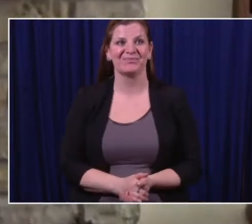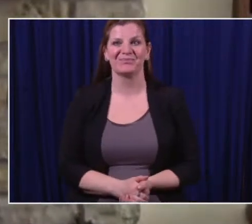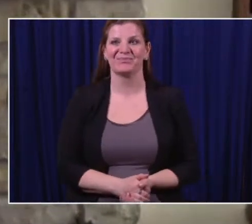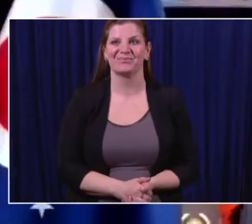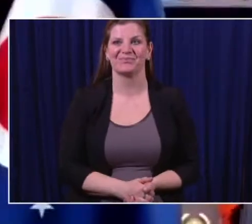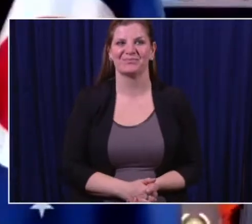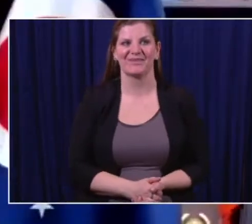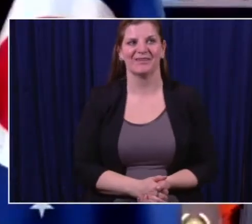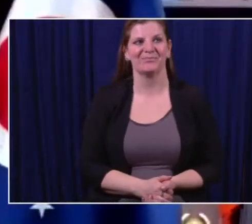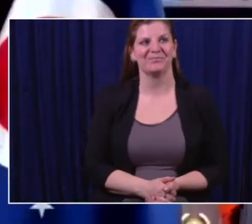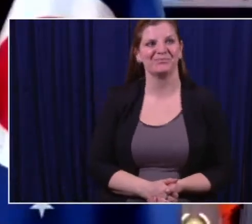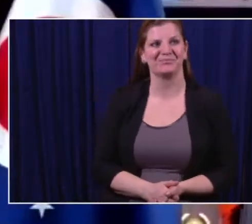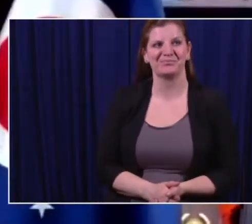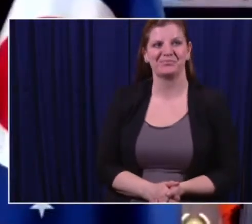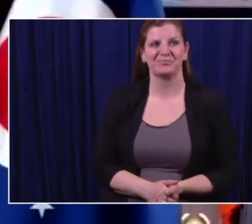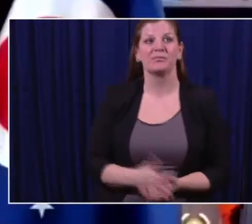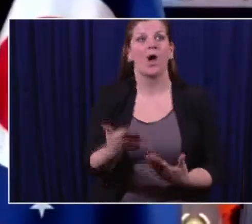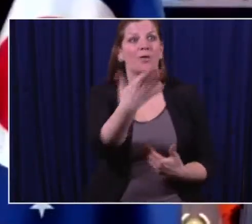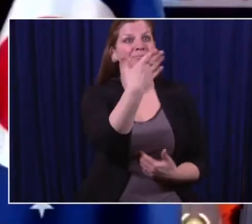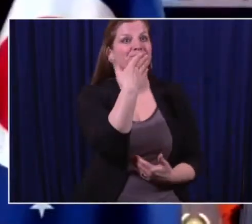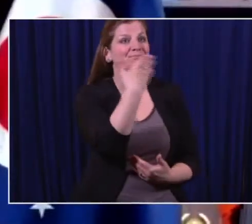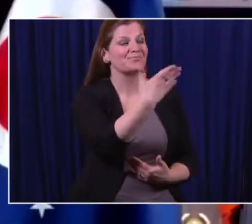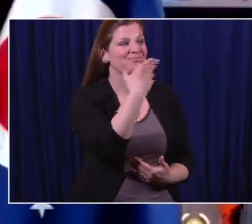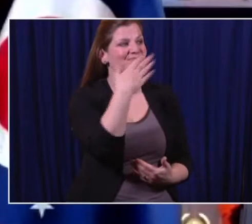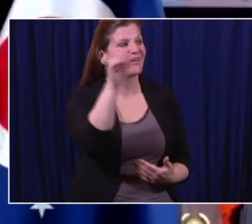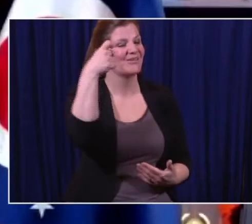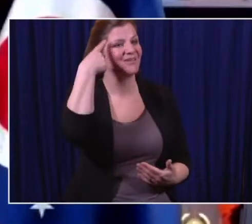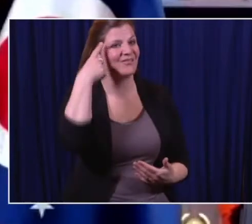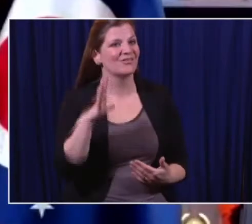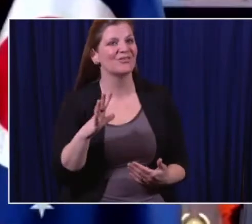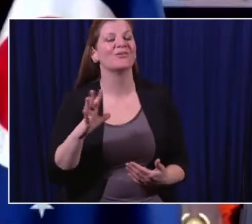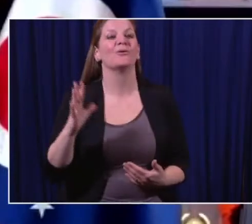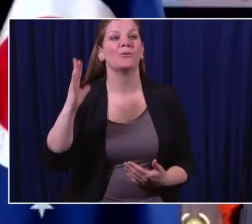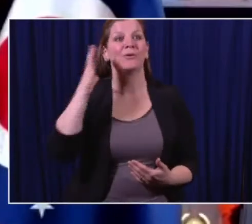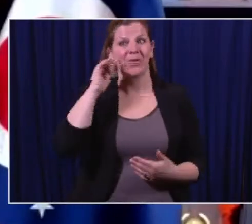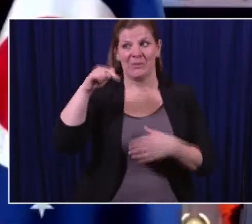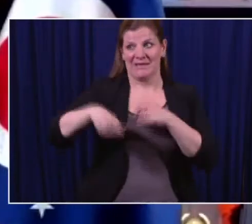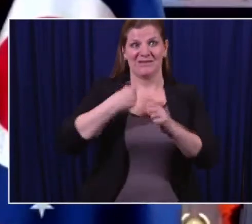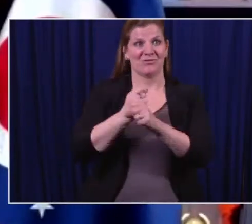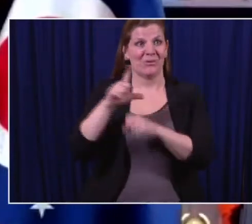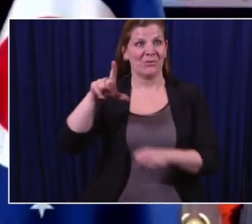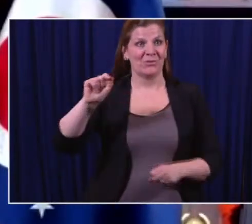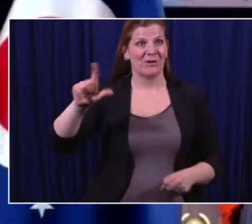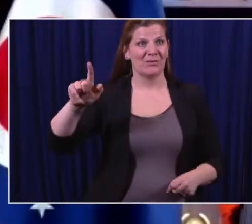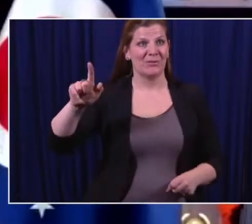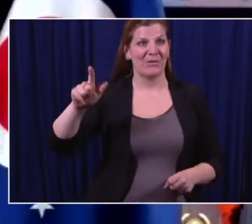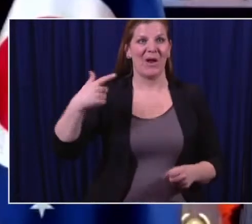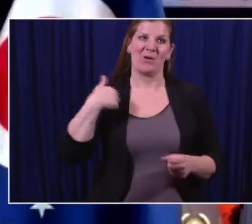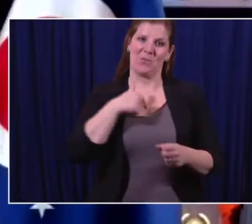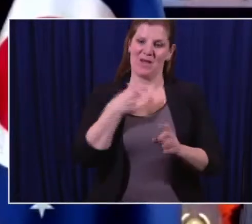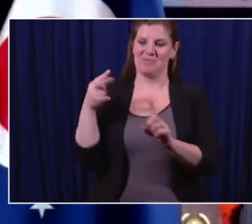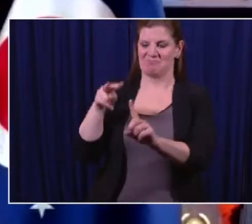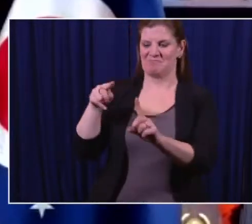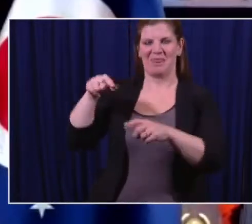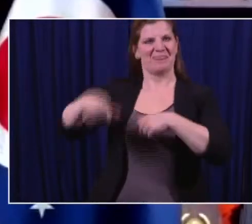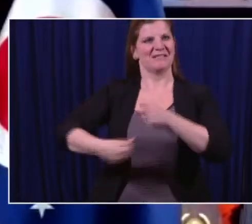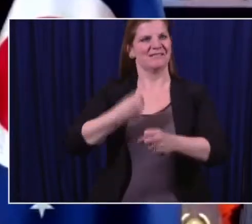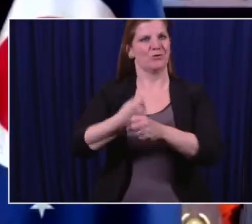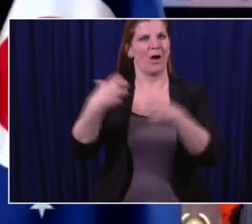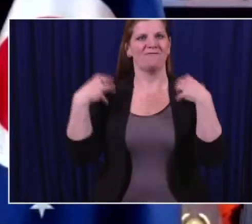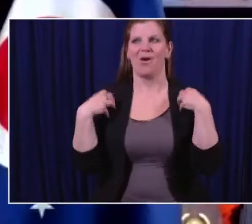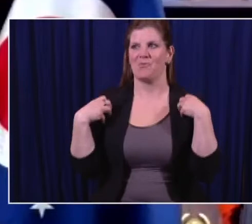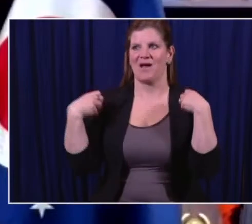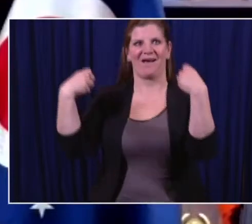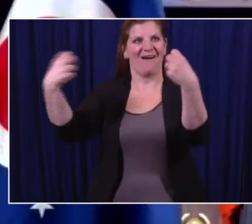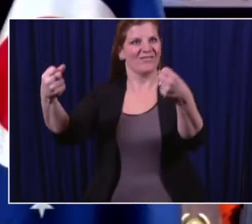Thank you, Governor. We know that 2021 is our year of recovery from the standpoint of both the virus